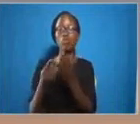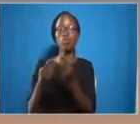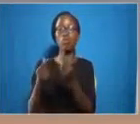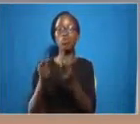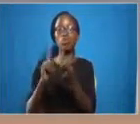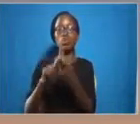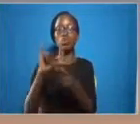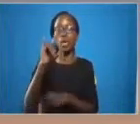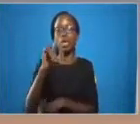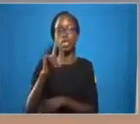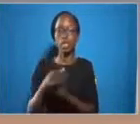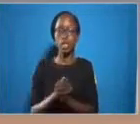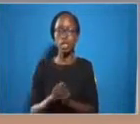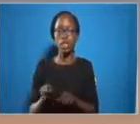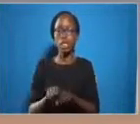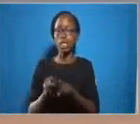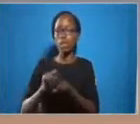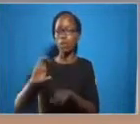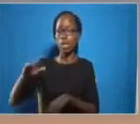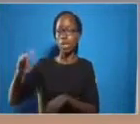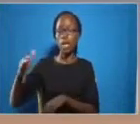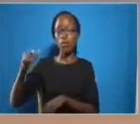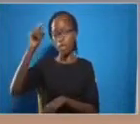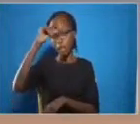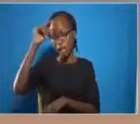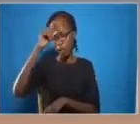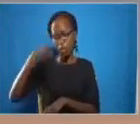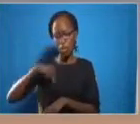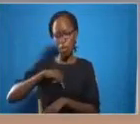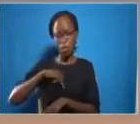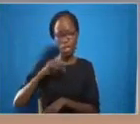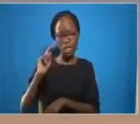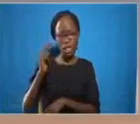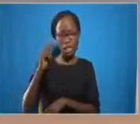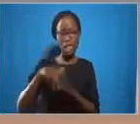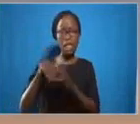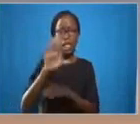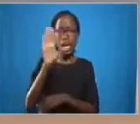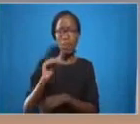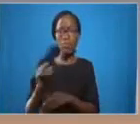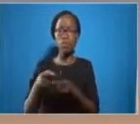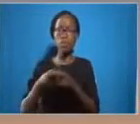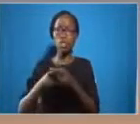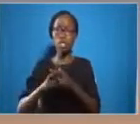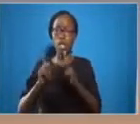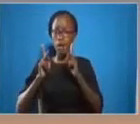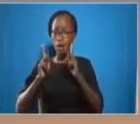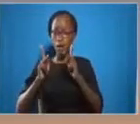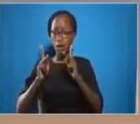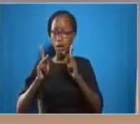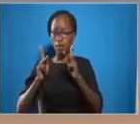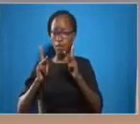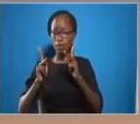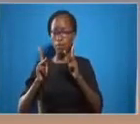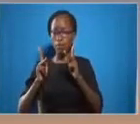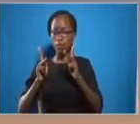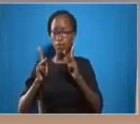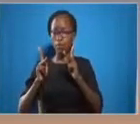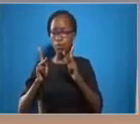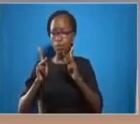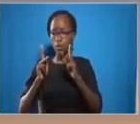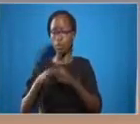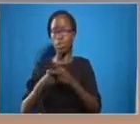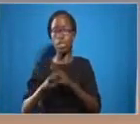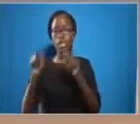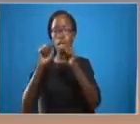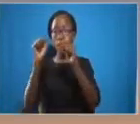identity. As a county government, we are, I think, the second on the continent to start a physical addressing and street naming system that is on